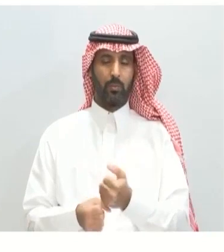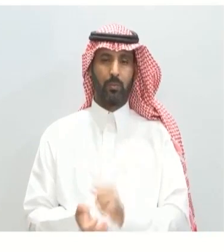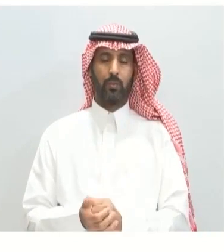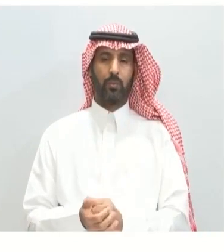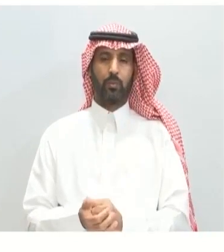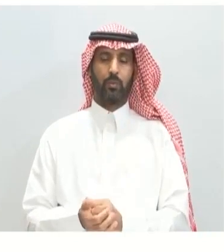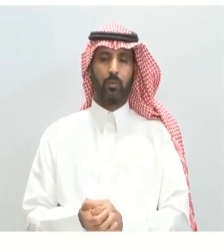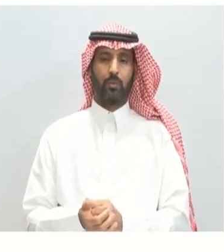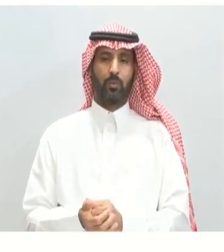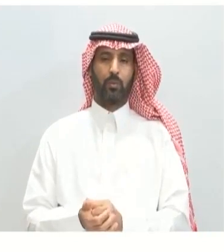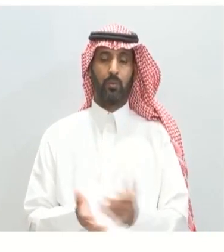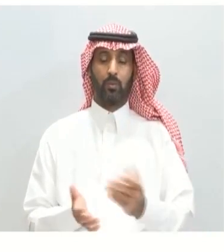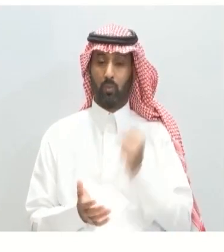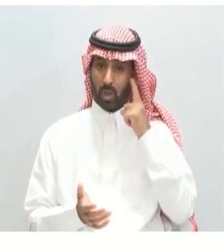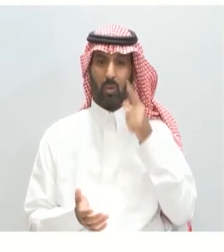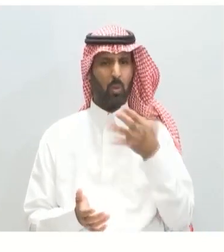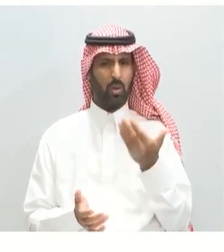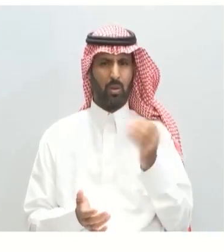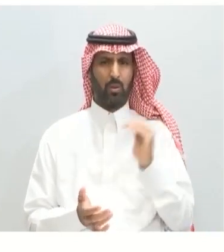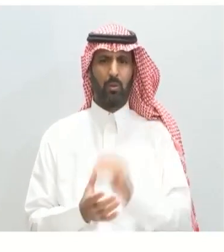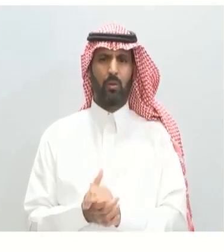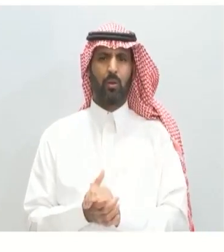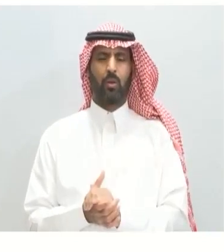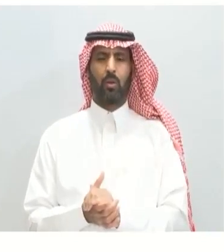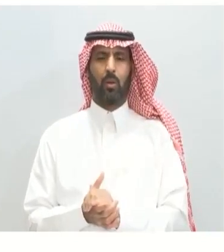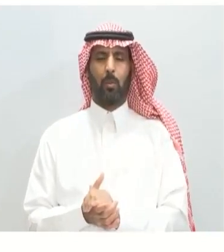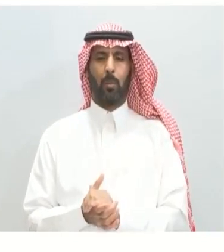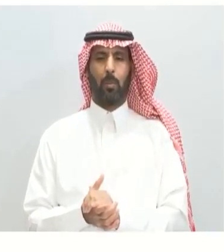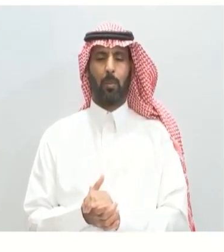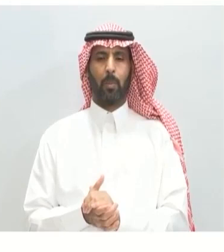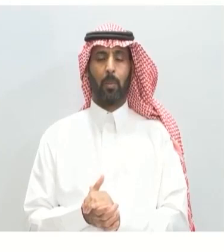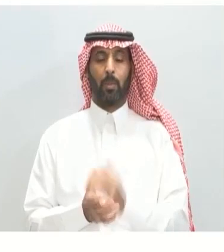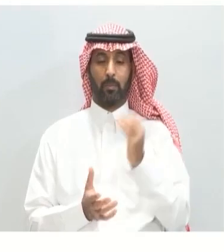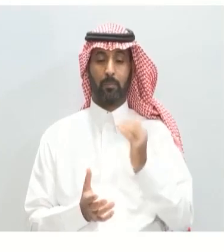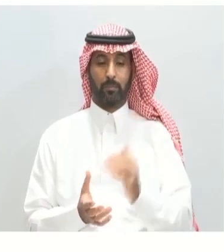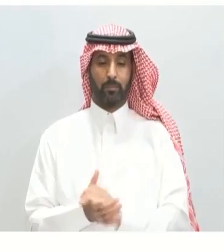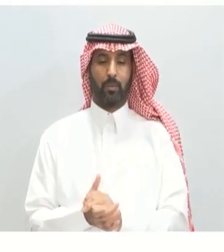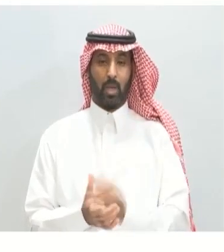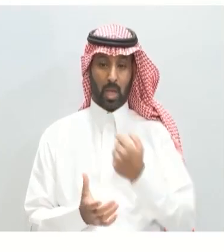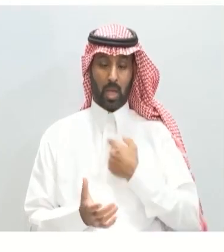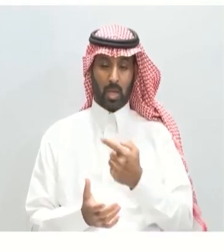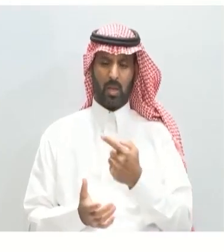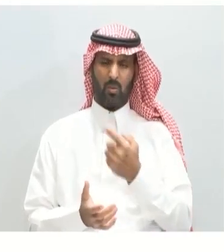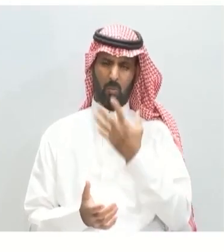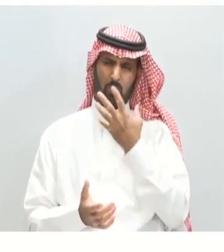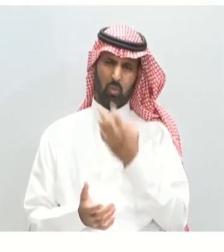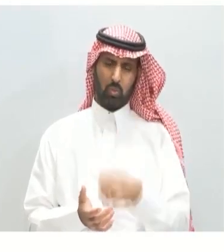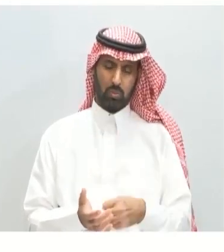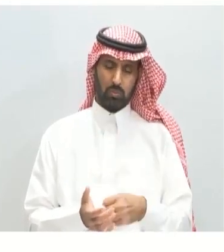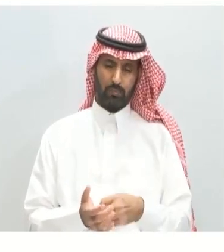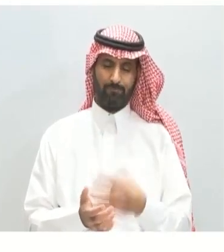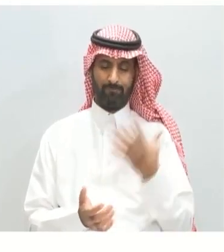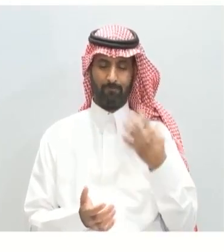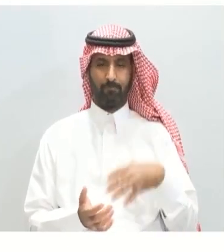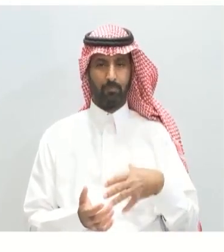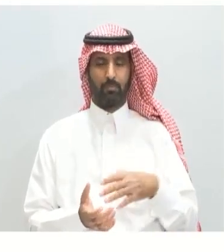So try to come up with the answer here. Let's see the answer here. I get bored. If I never